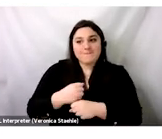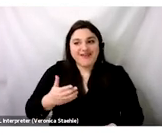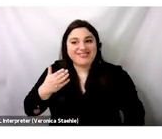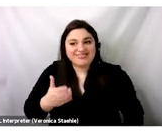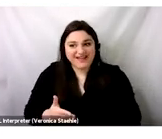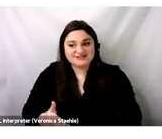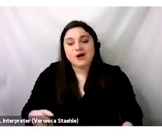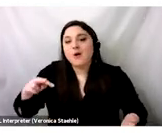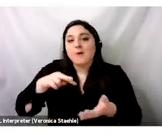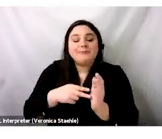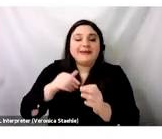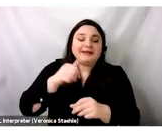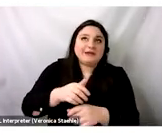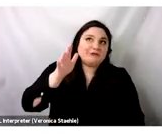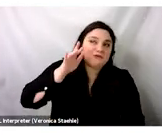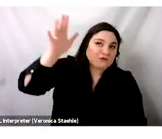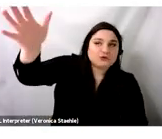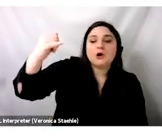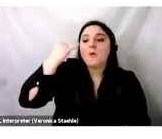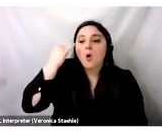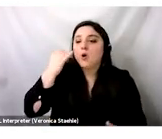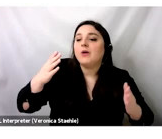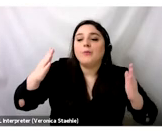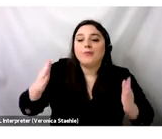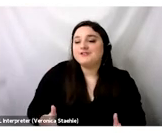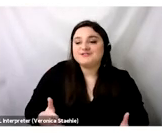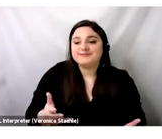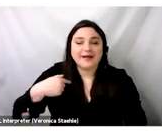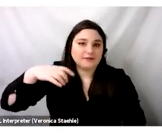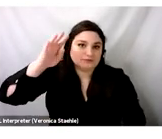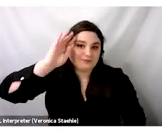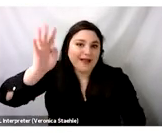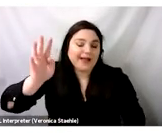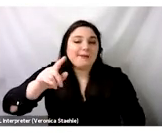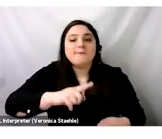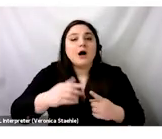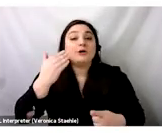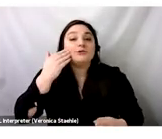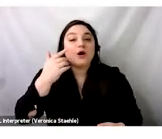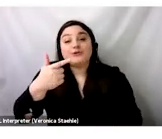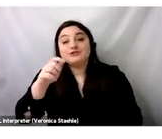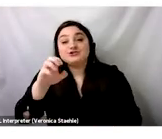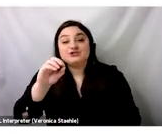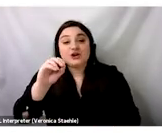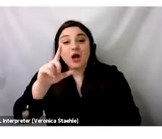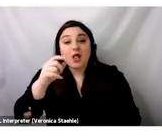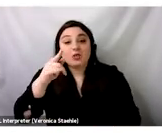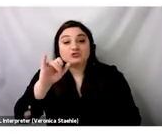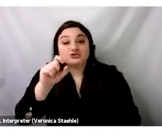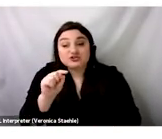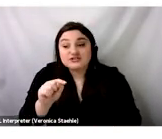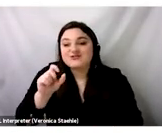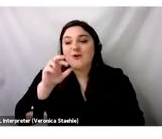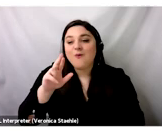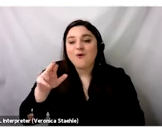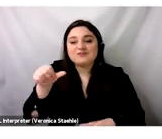if somebody were to do, like, you know how you know, geologists or other scientists do